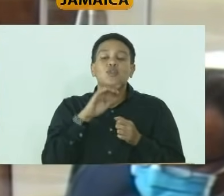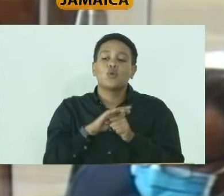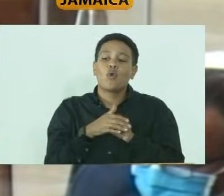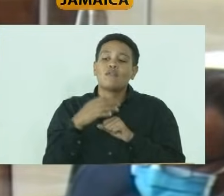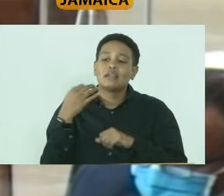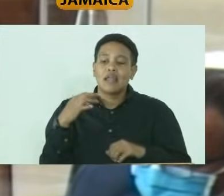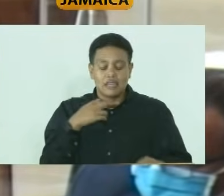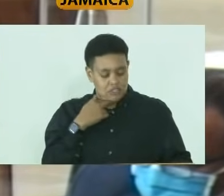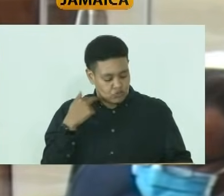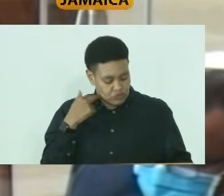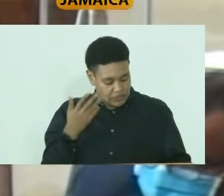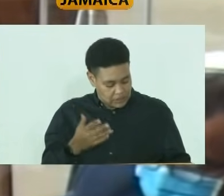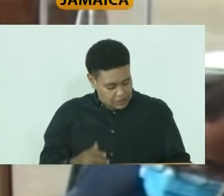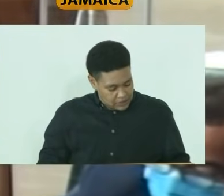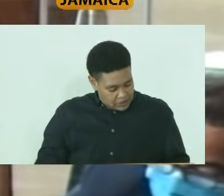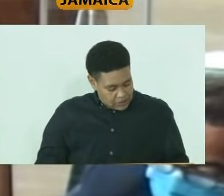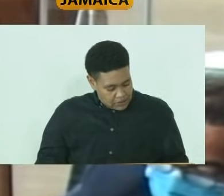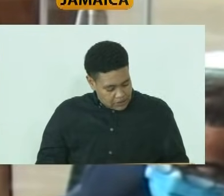risks.